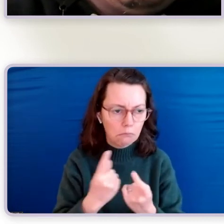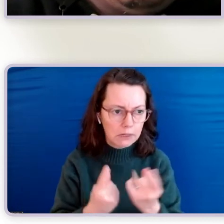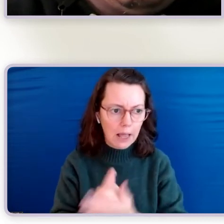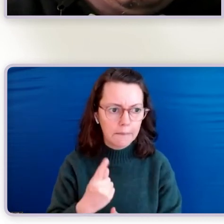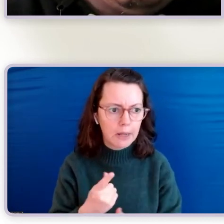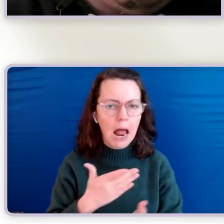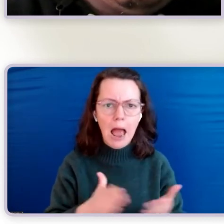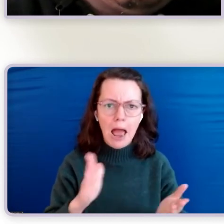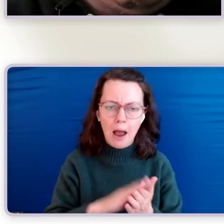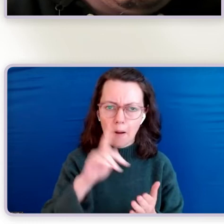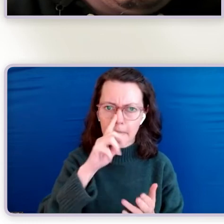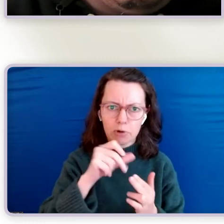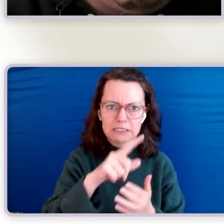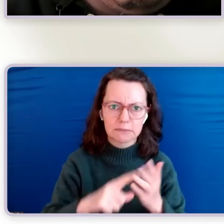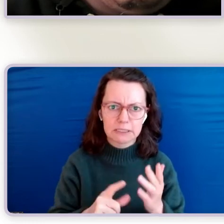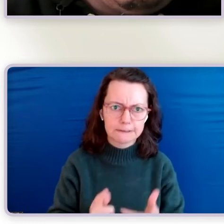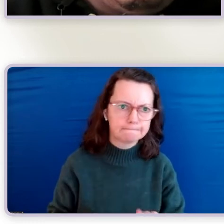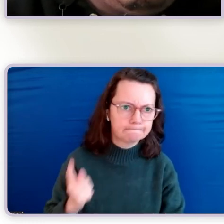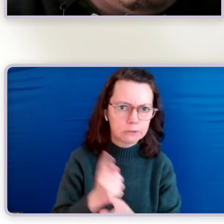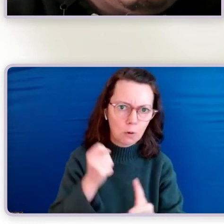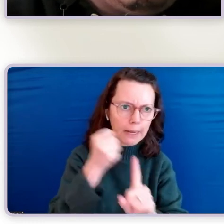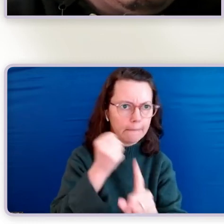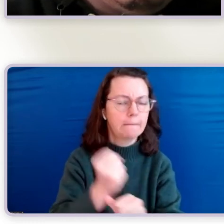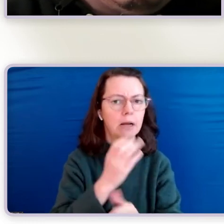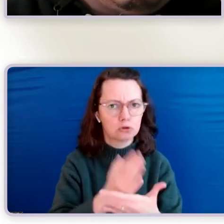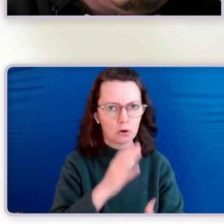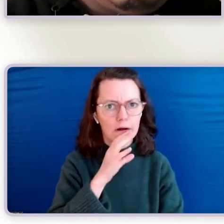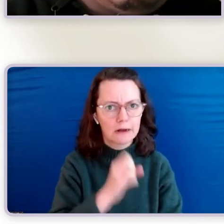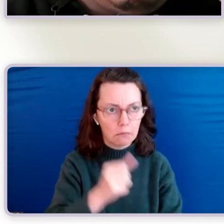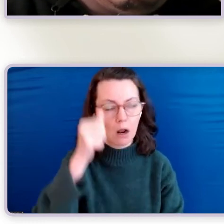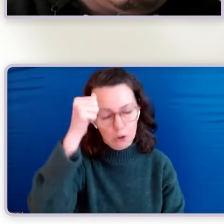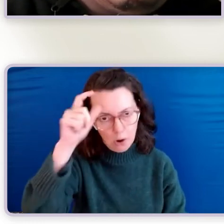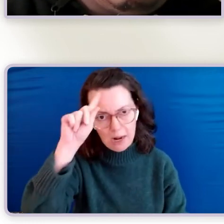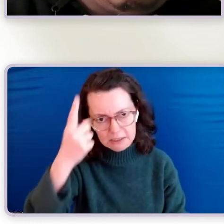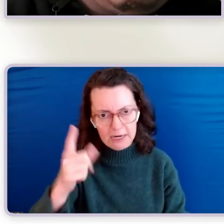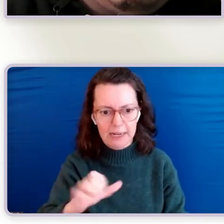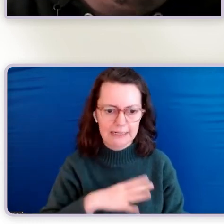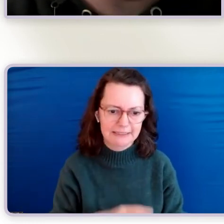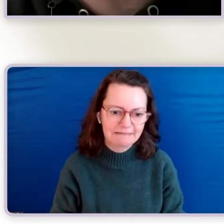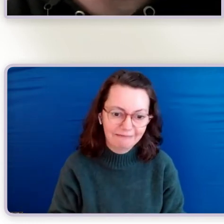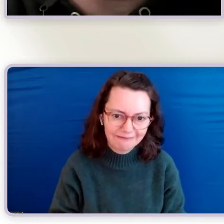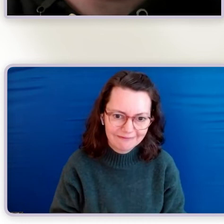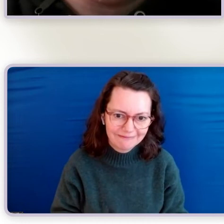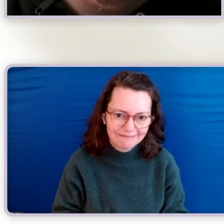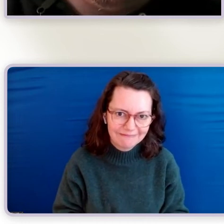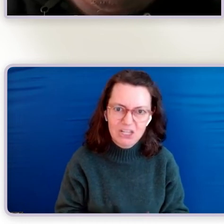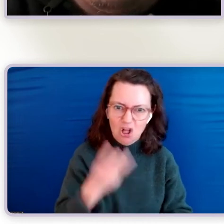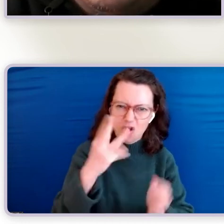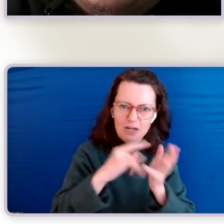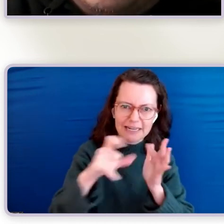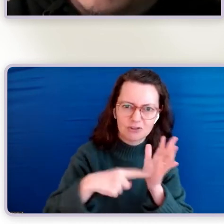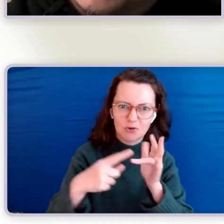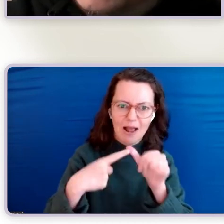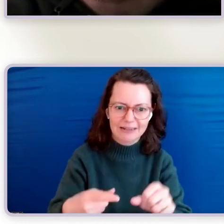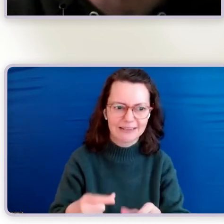voices heard in the right places to make sure our needs get met? Just a tiny question. You've got about 30 seconds. Dominic.